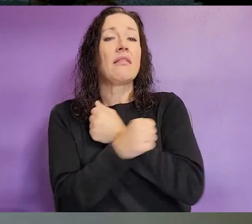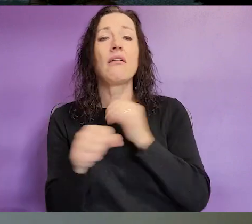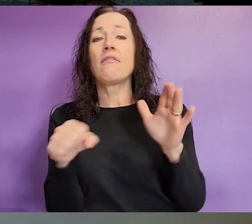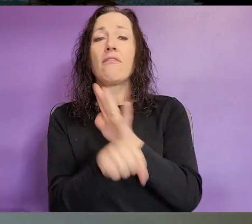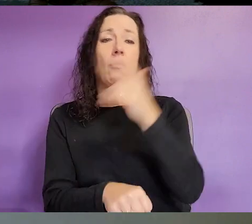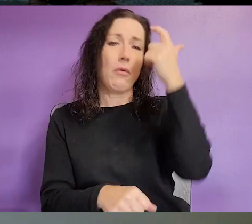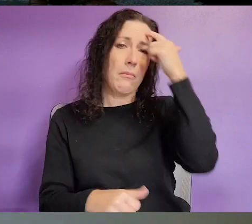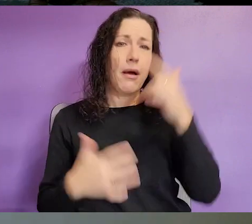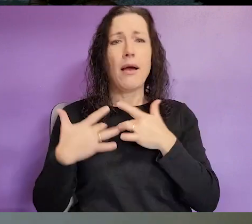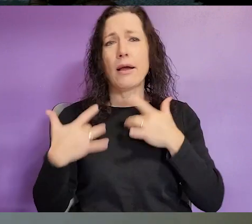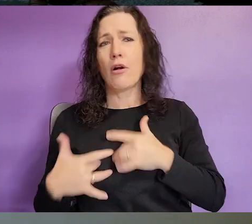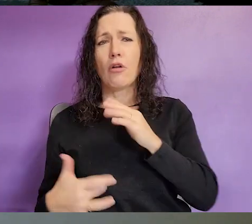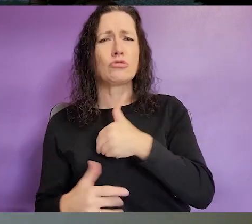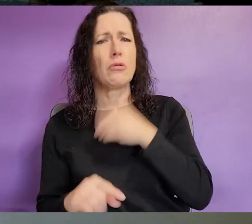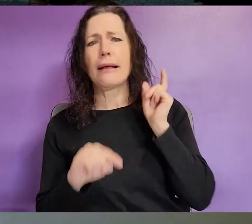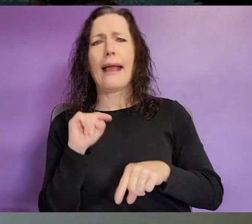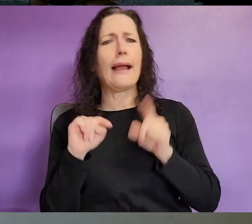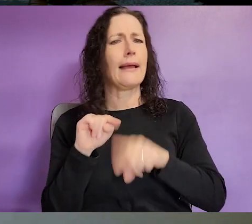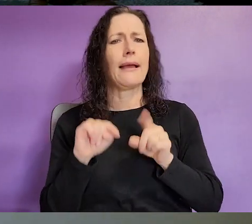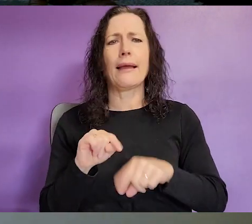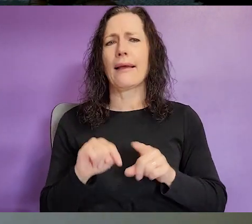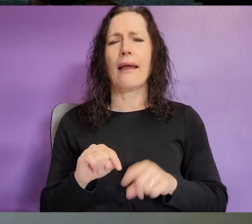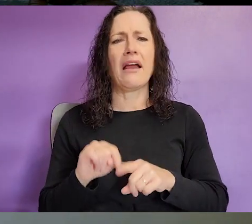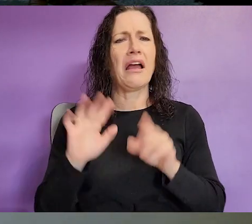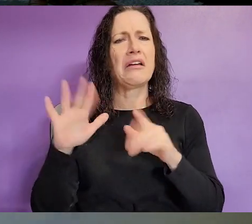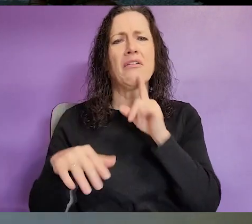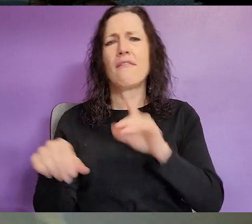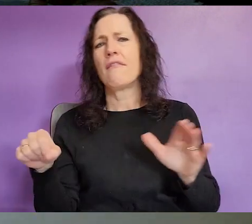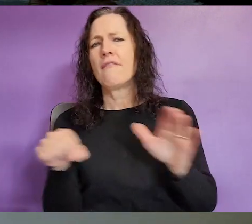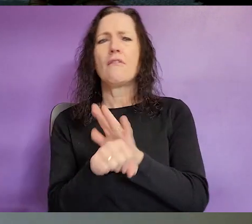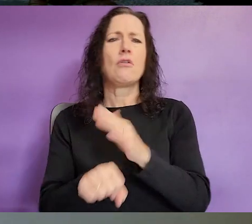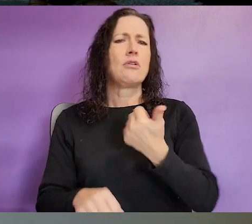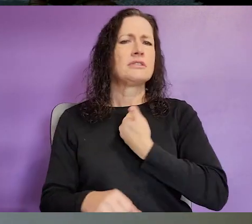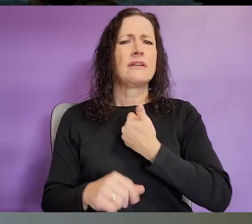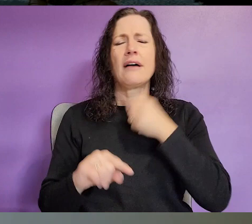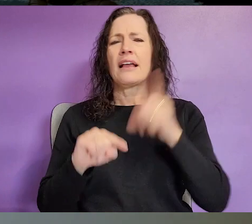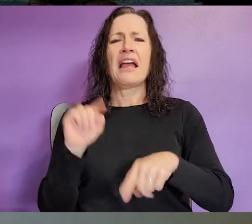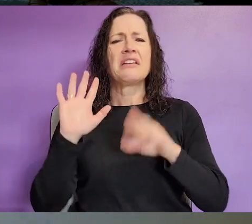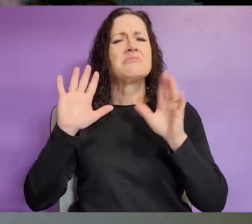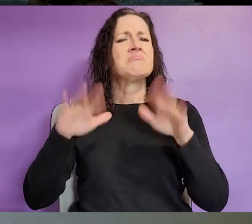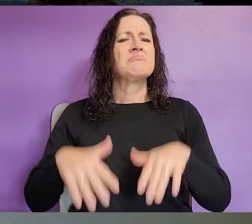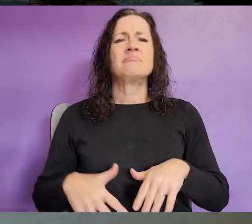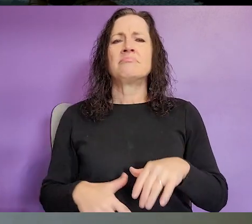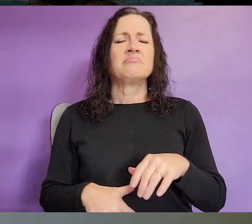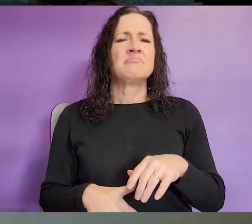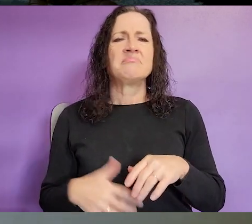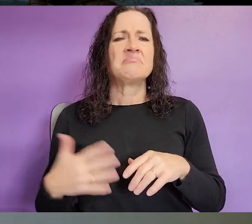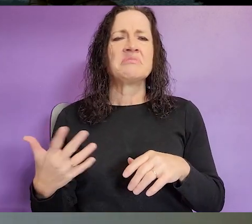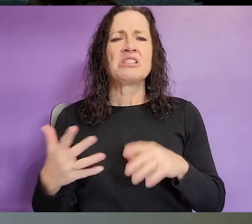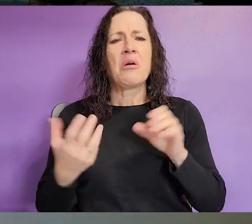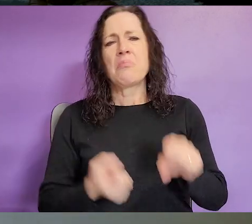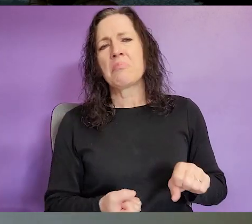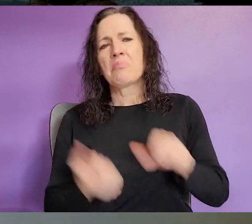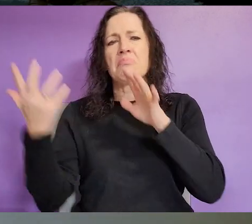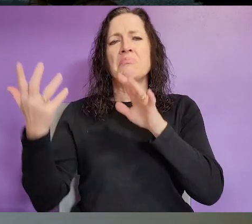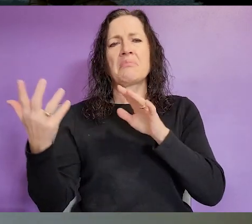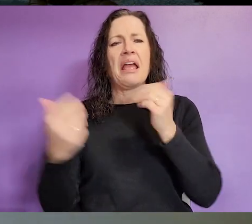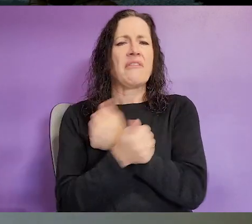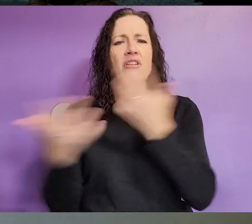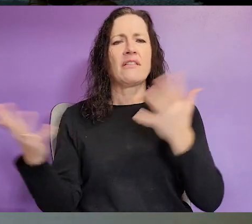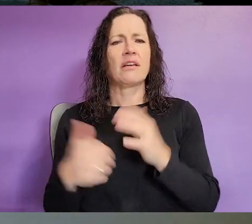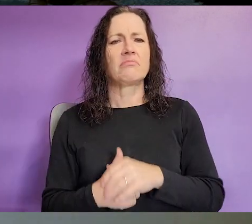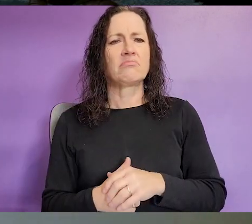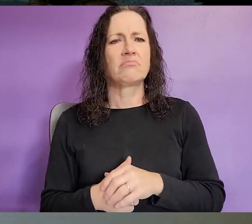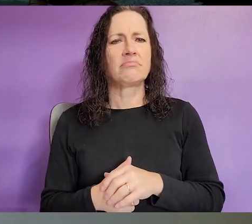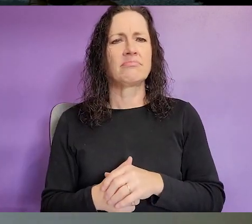heart, all my mind, all my soul. I can't do that with the totality of myself. So get rid of the whole